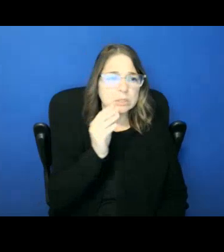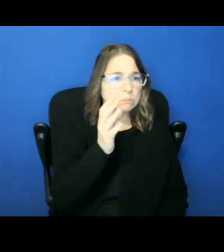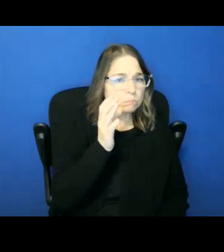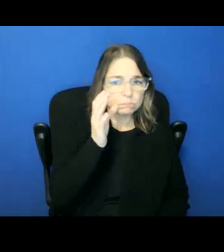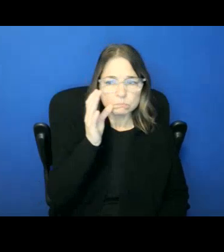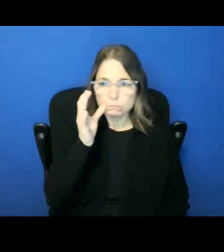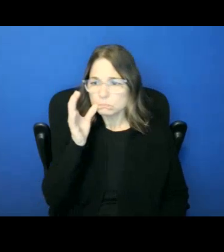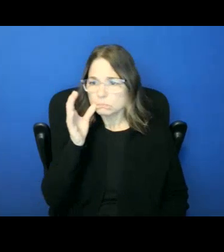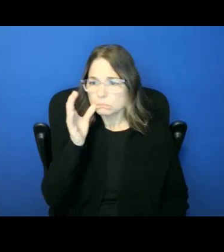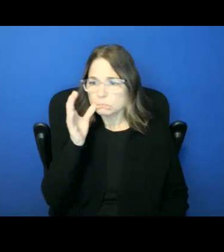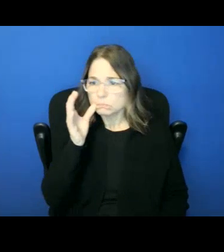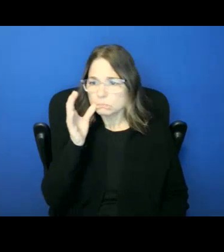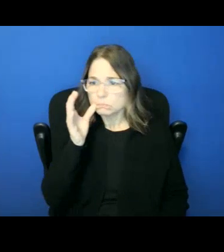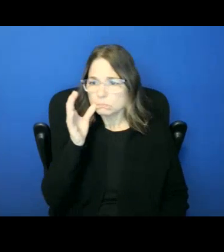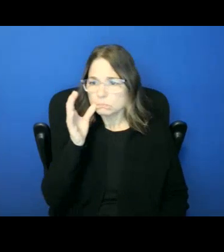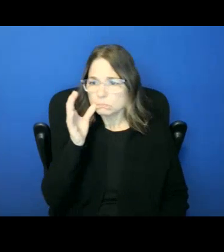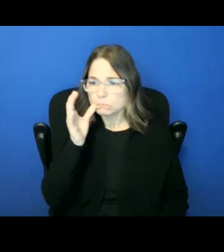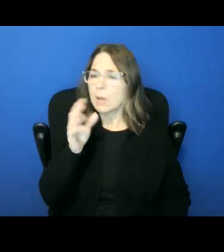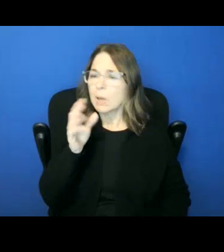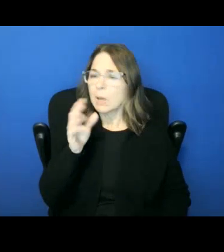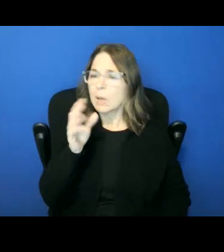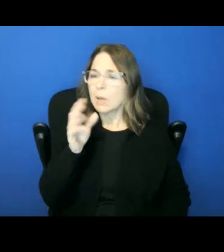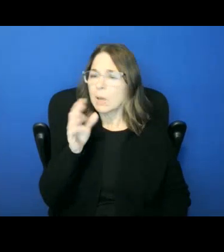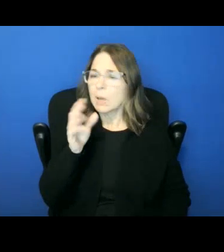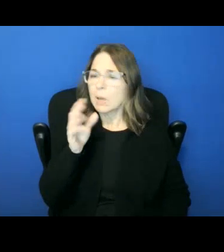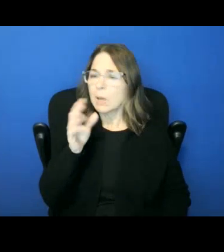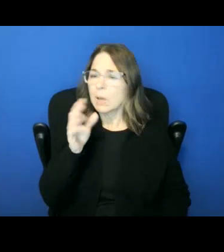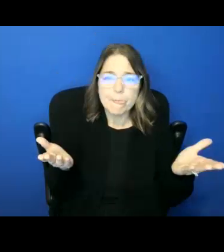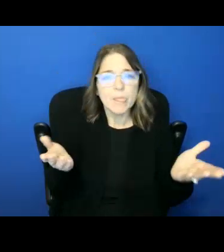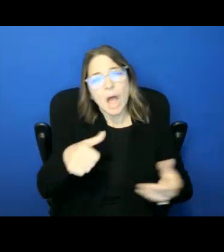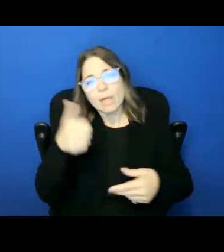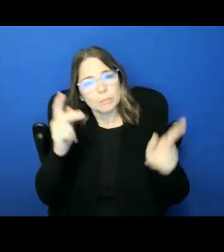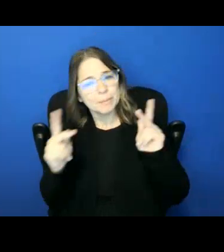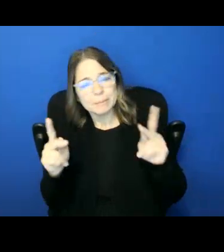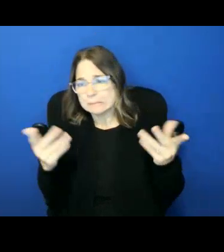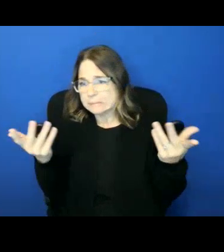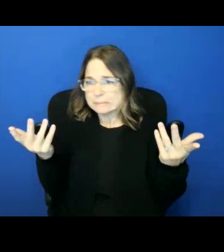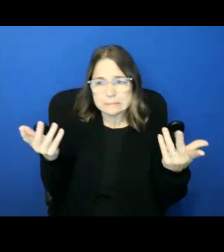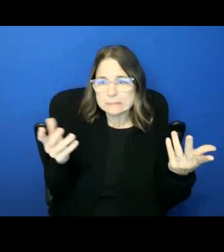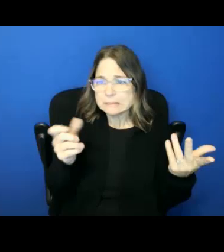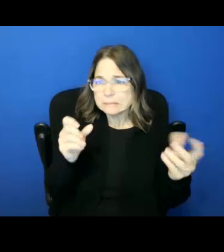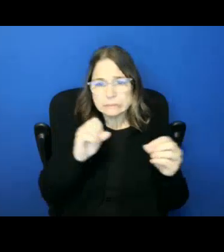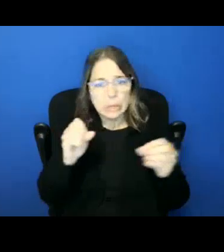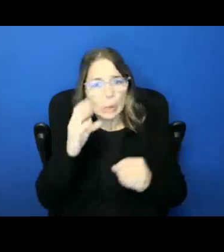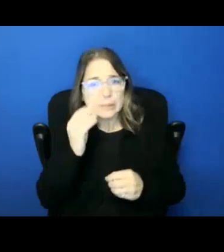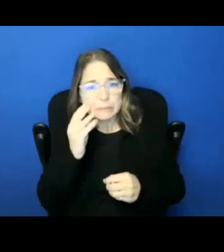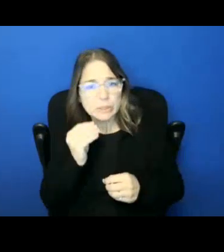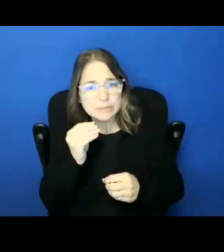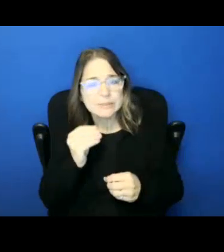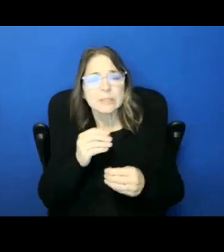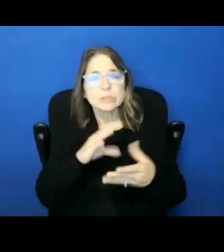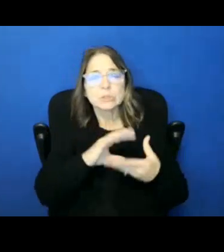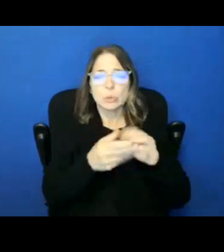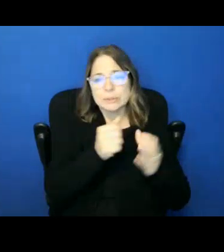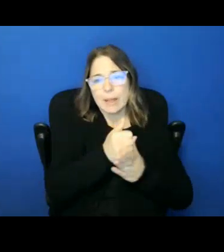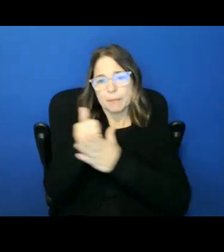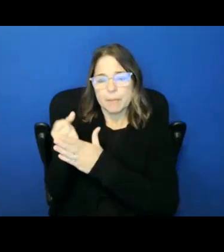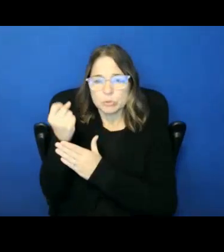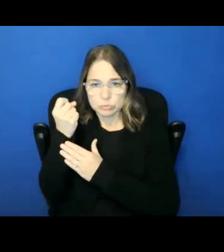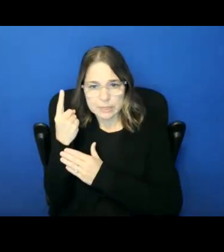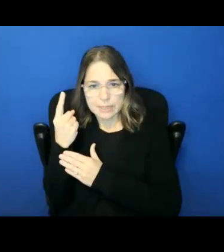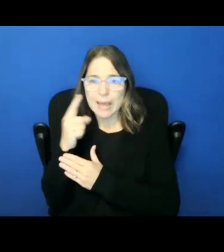just humanizes it for us, for those of us that don't have that lived experience, right? And so I think that piece